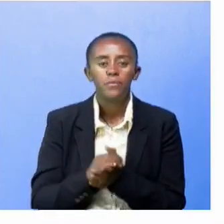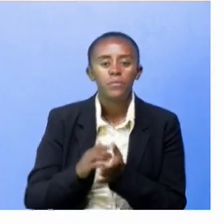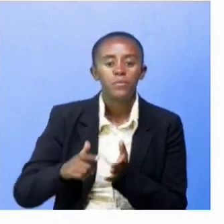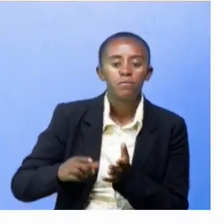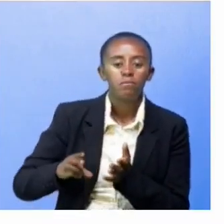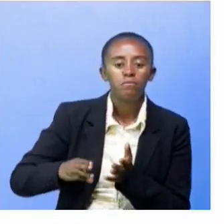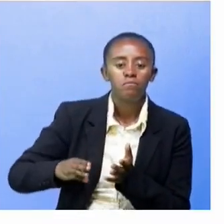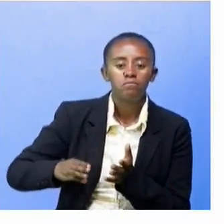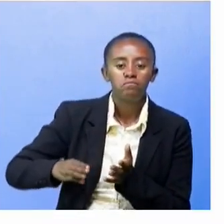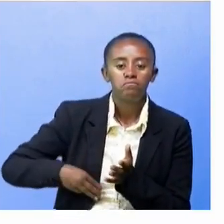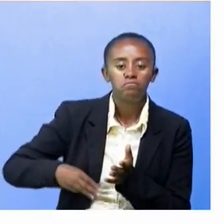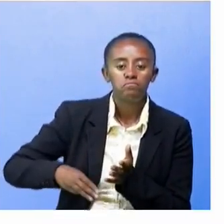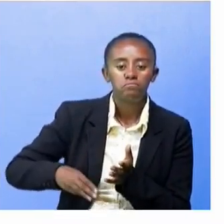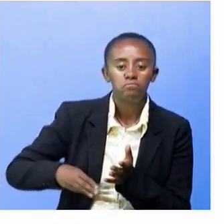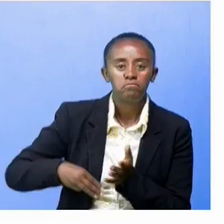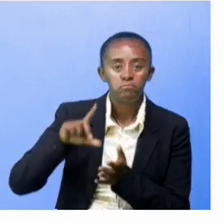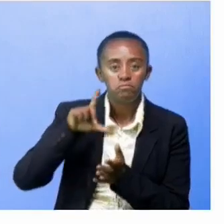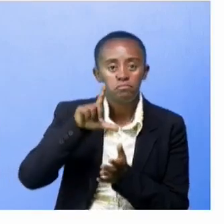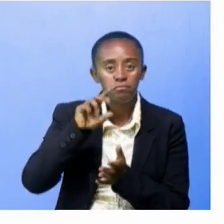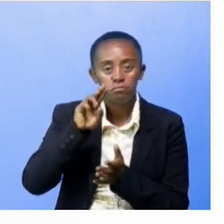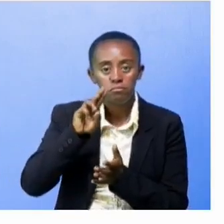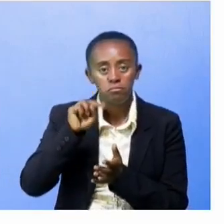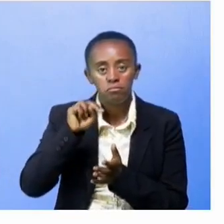lung disease.